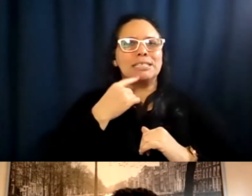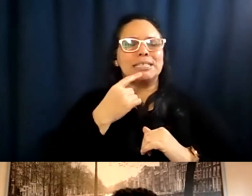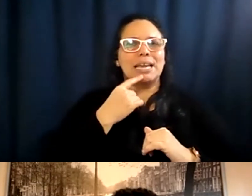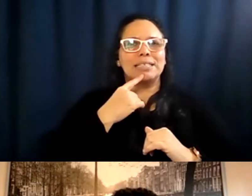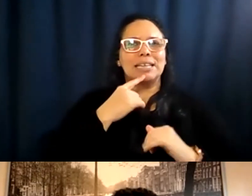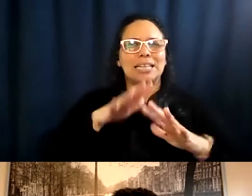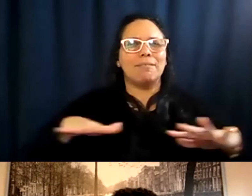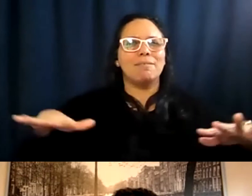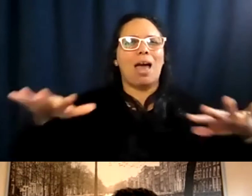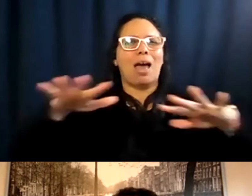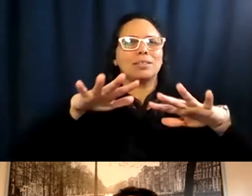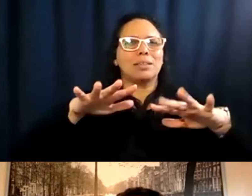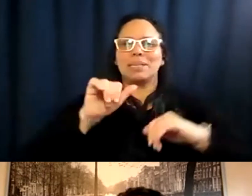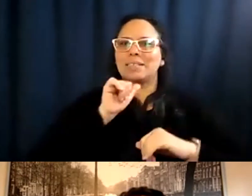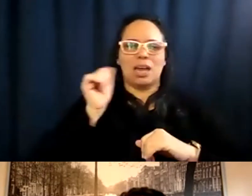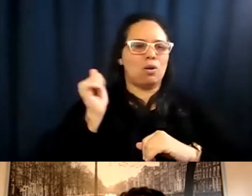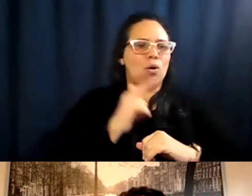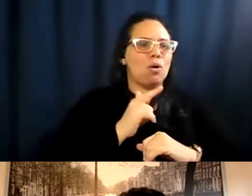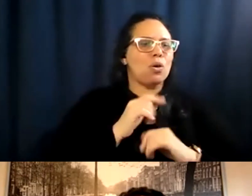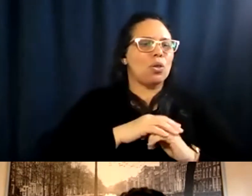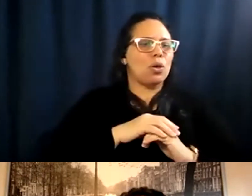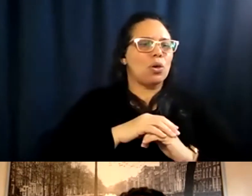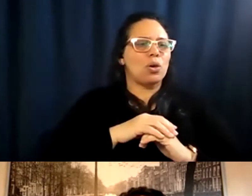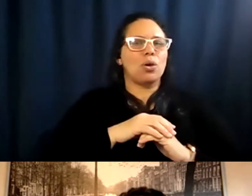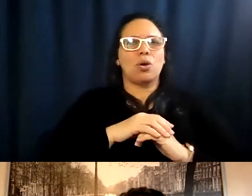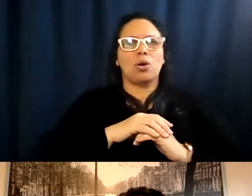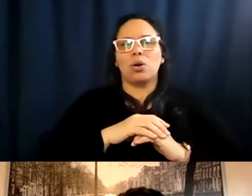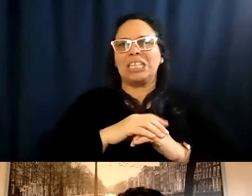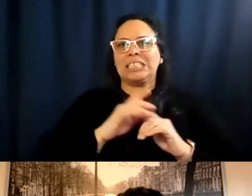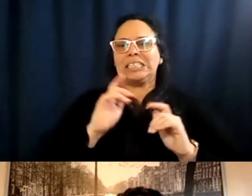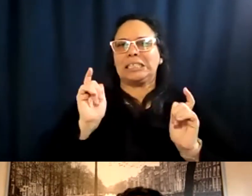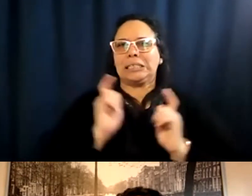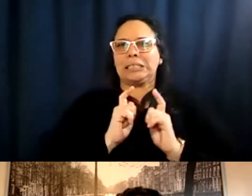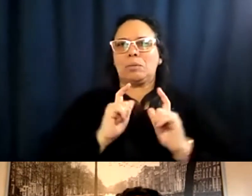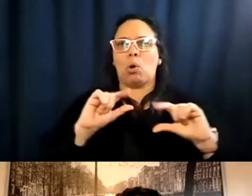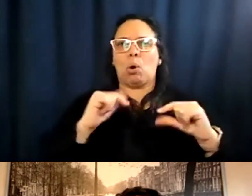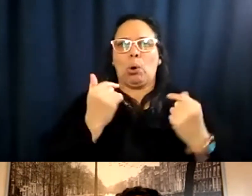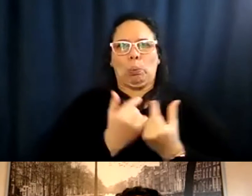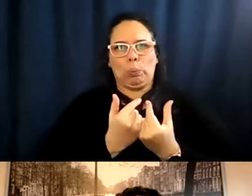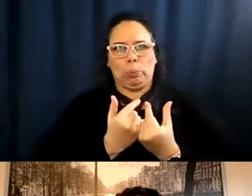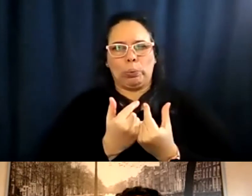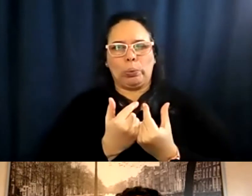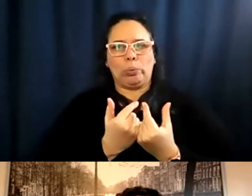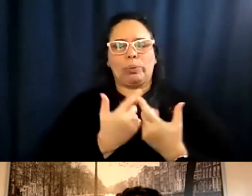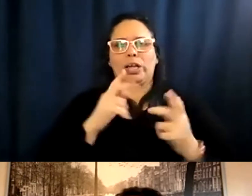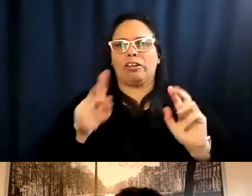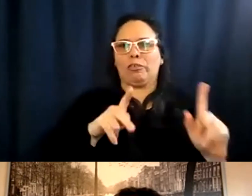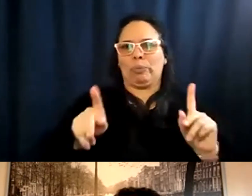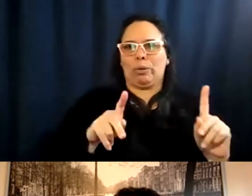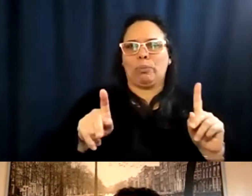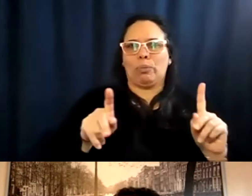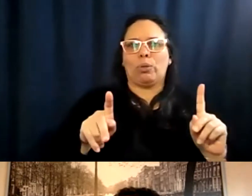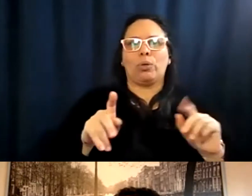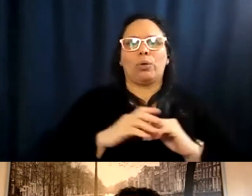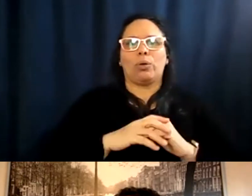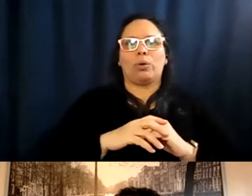but it's not at all, because it is this small group of people that